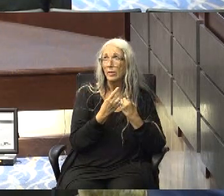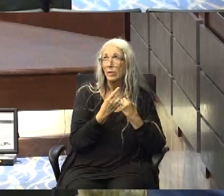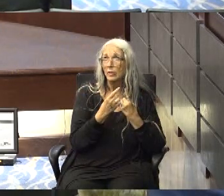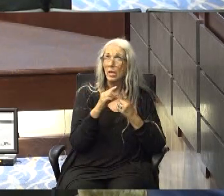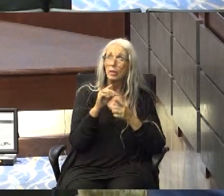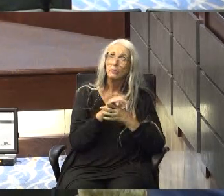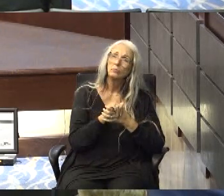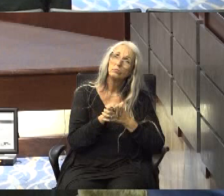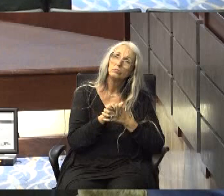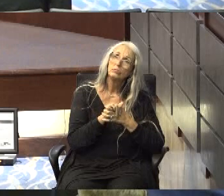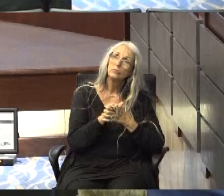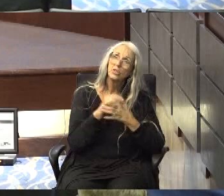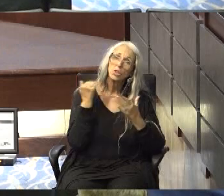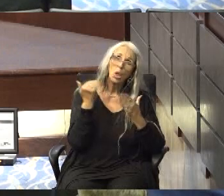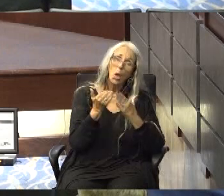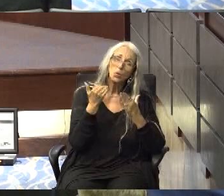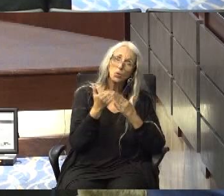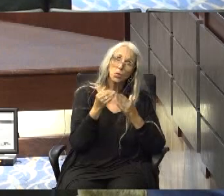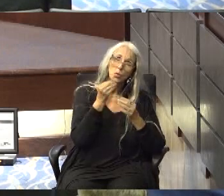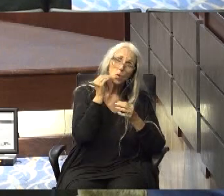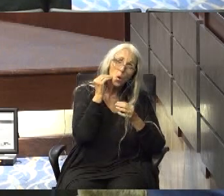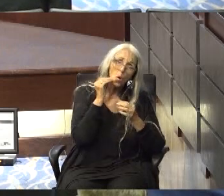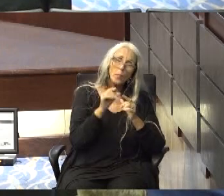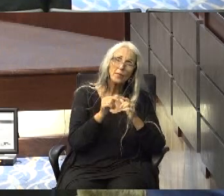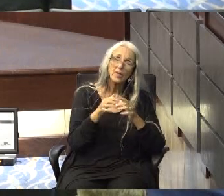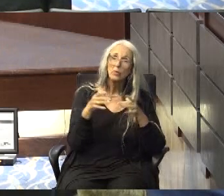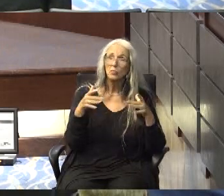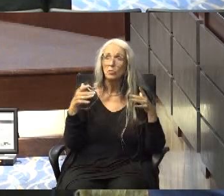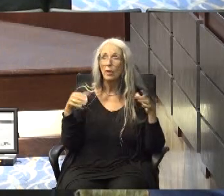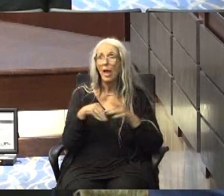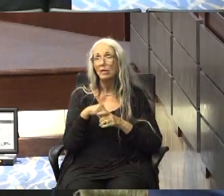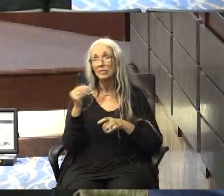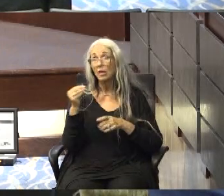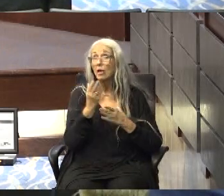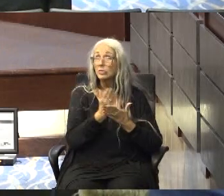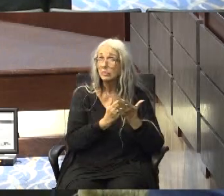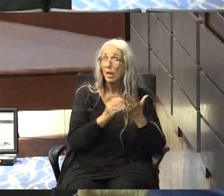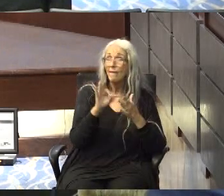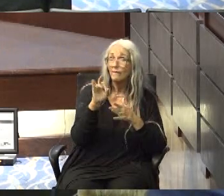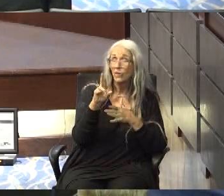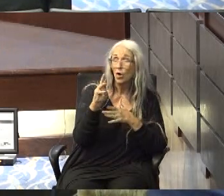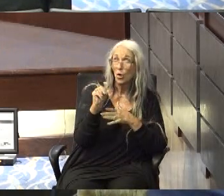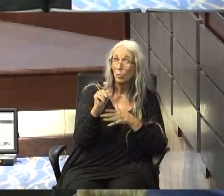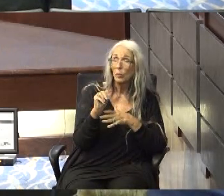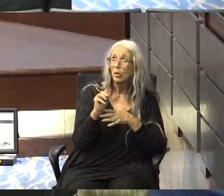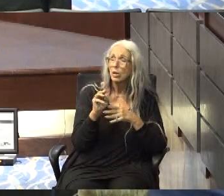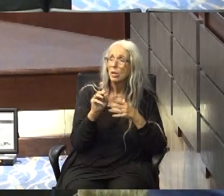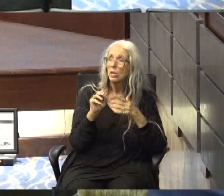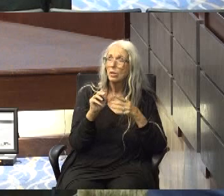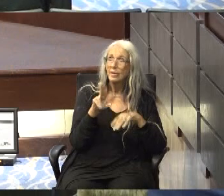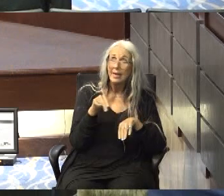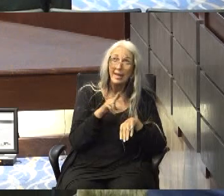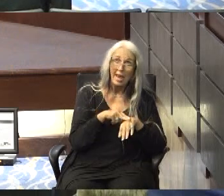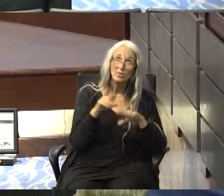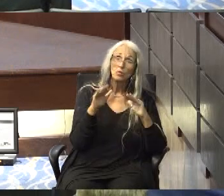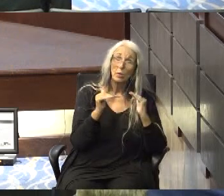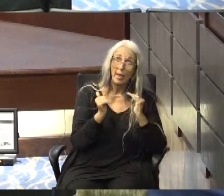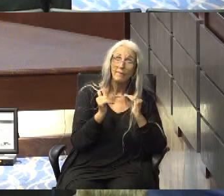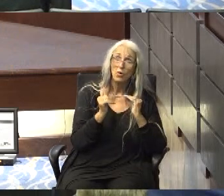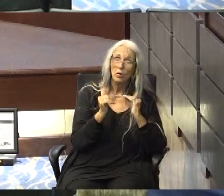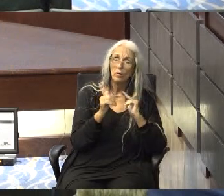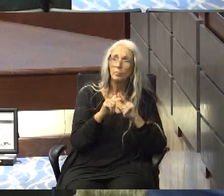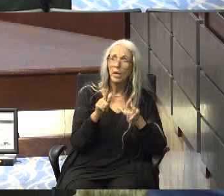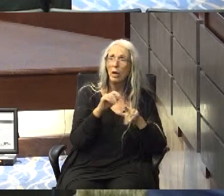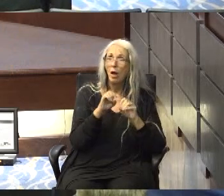I think, starts close to home and expands out. So I know that there are some firms that are outside of state or national level, but I think, yeah,